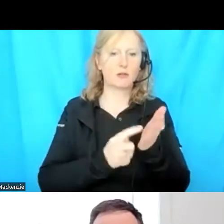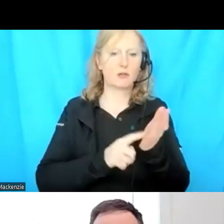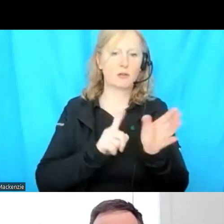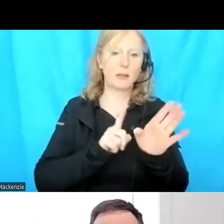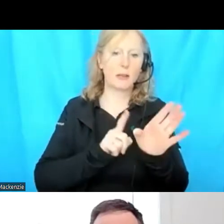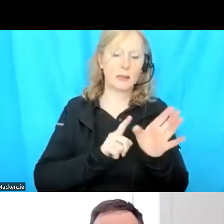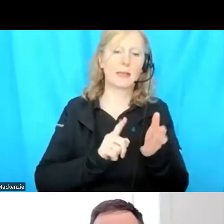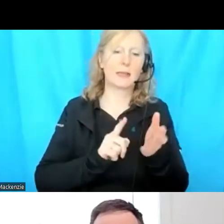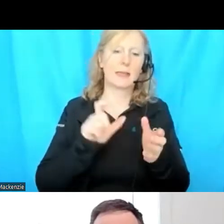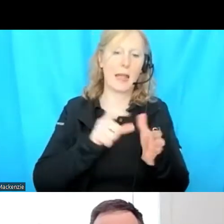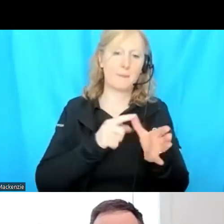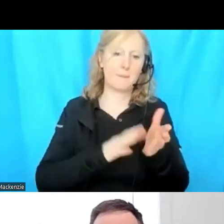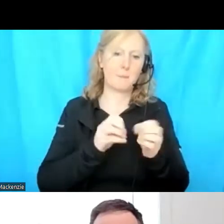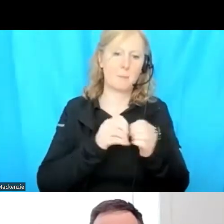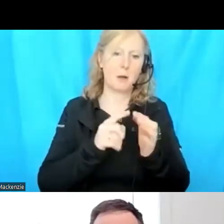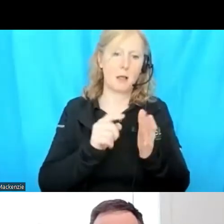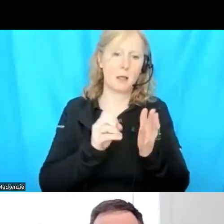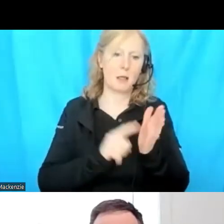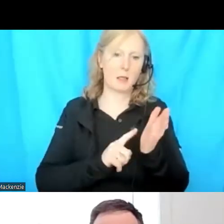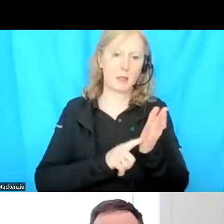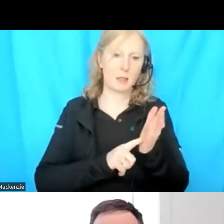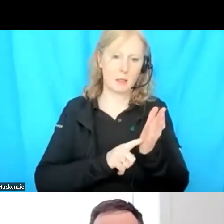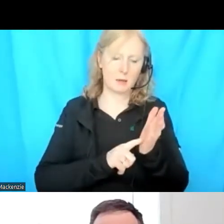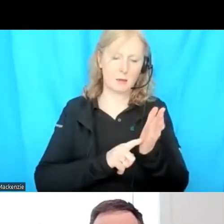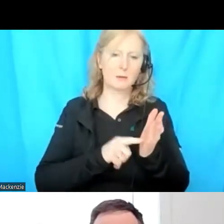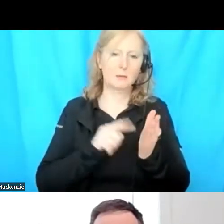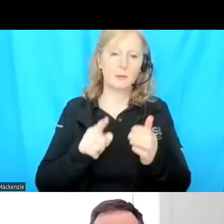at Inverness Airport, but also can speak about